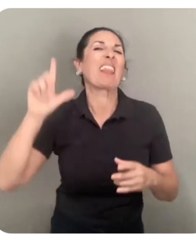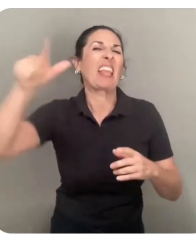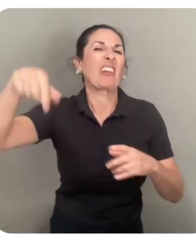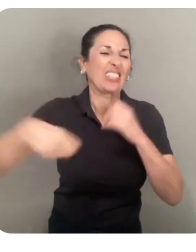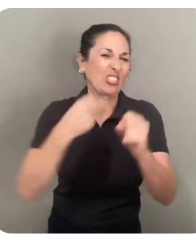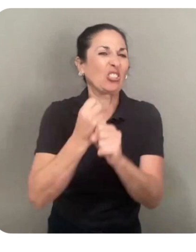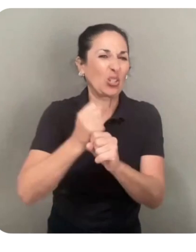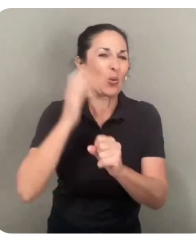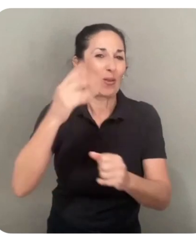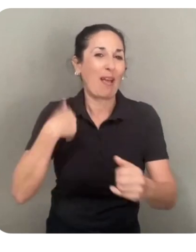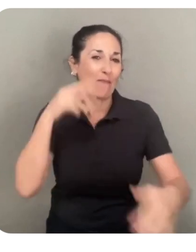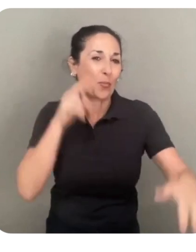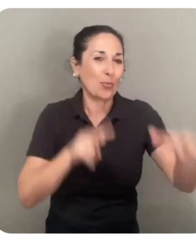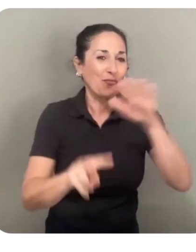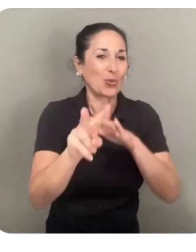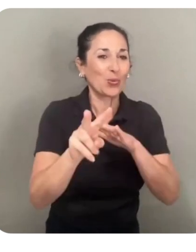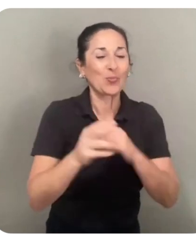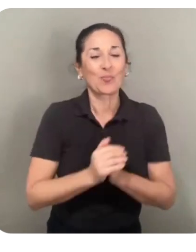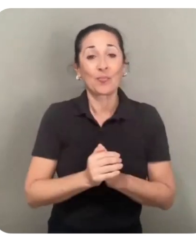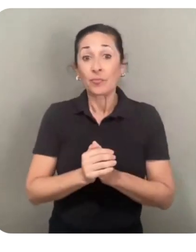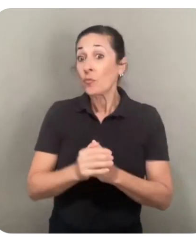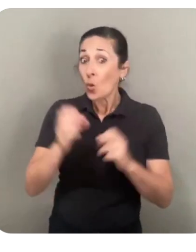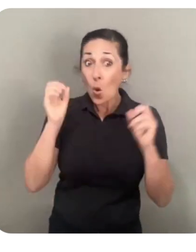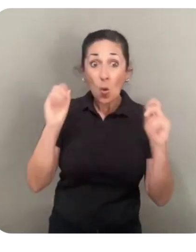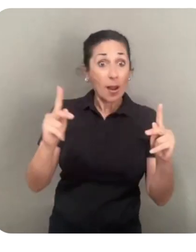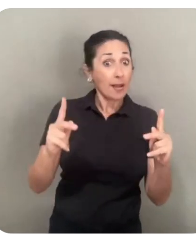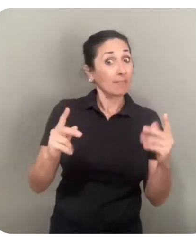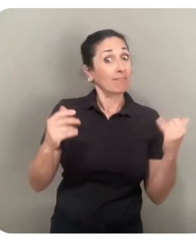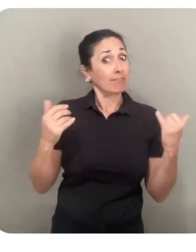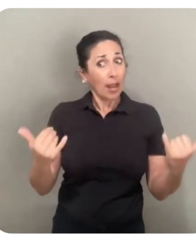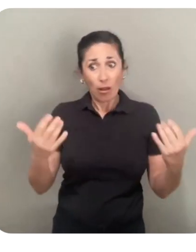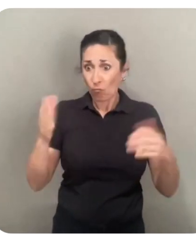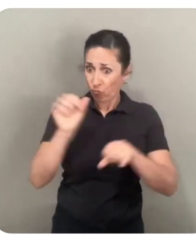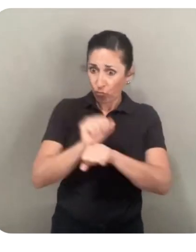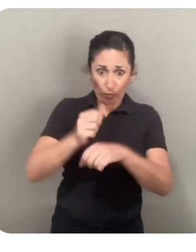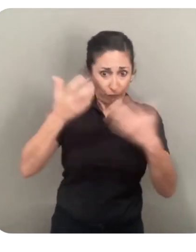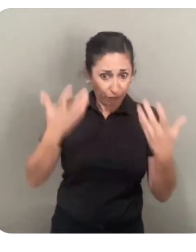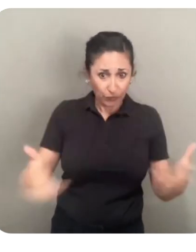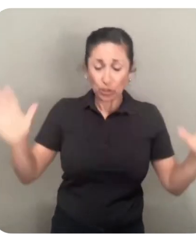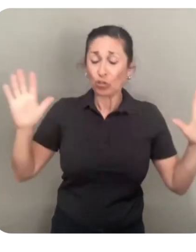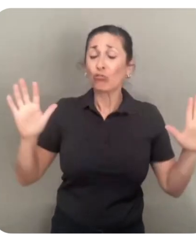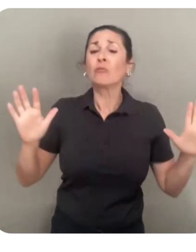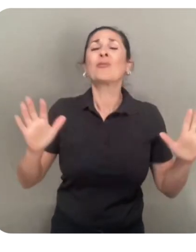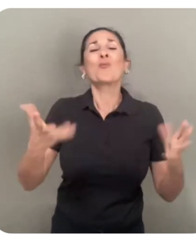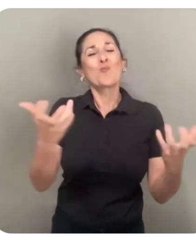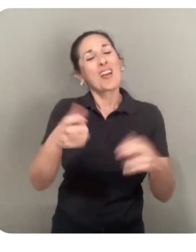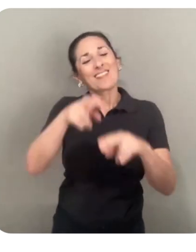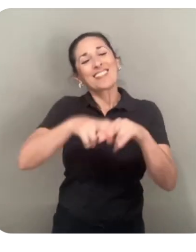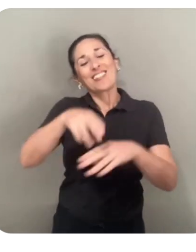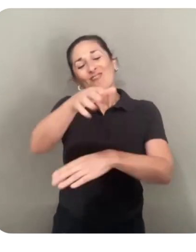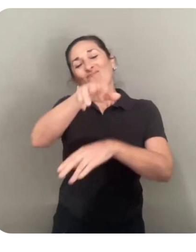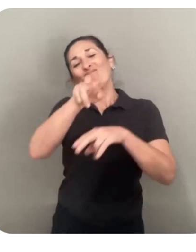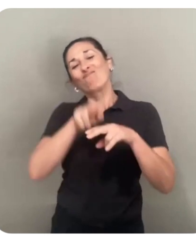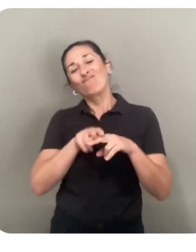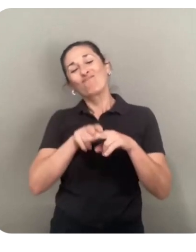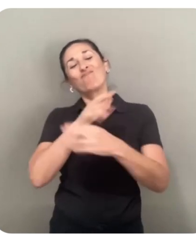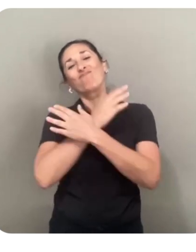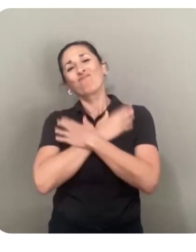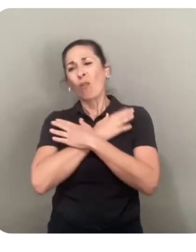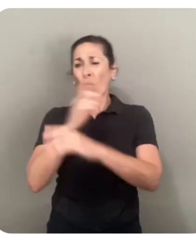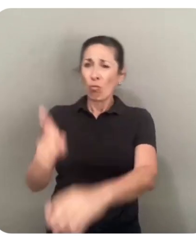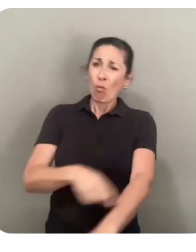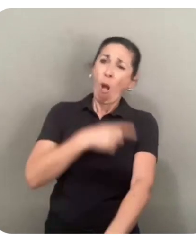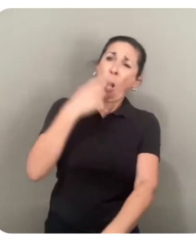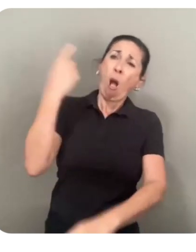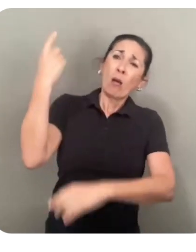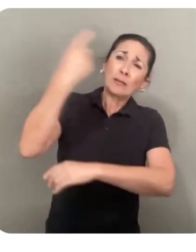year. Okay, once you're done with your work, you just want to sit back and relax. And after a long day